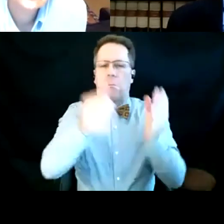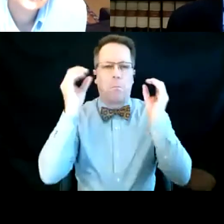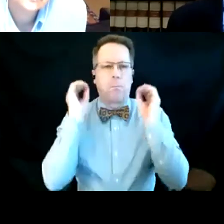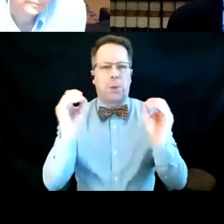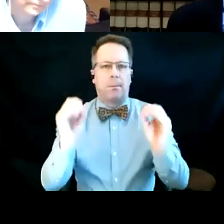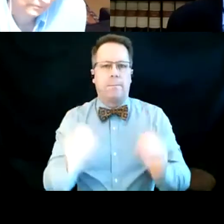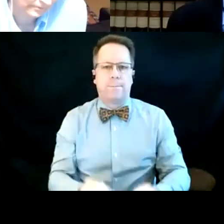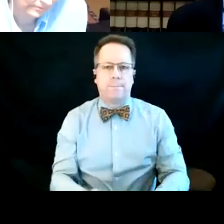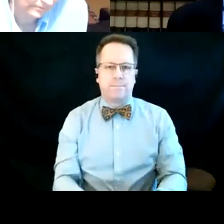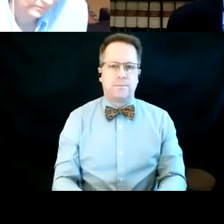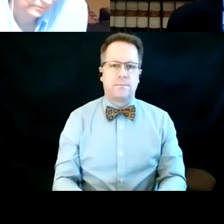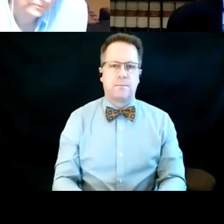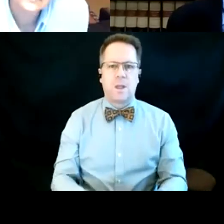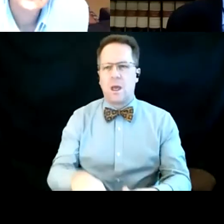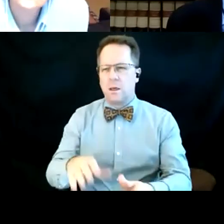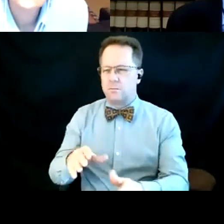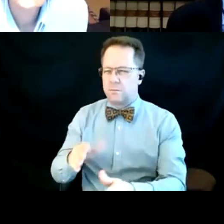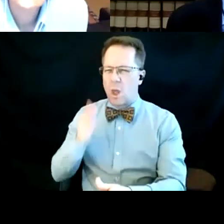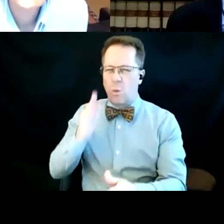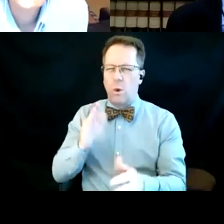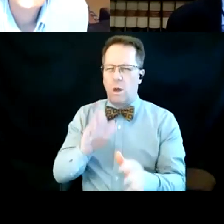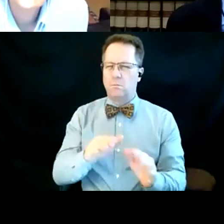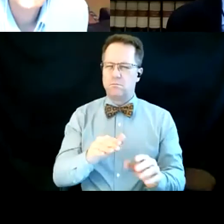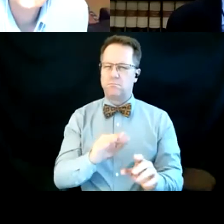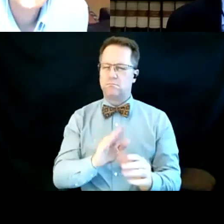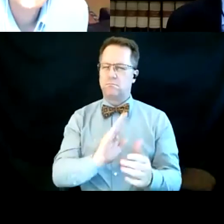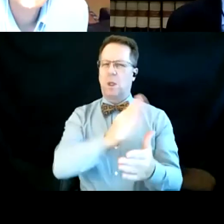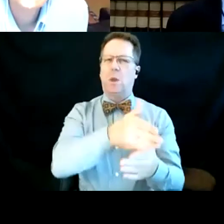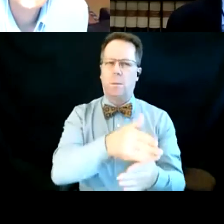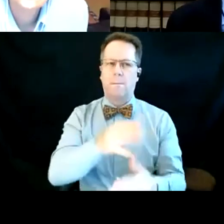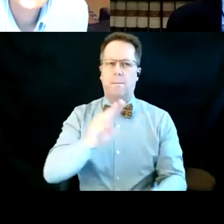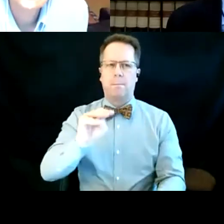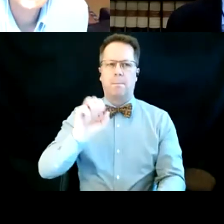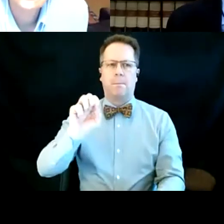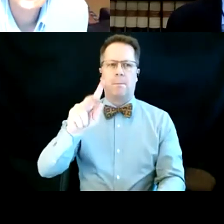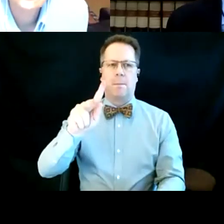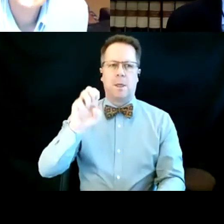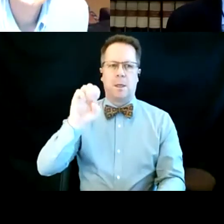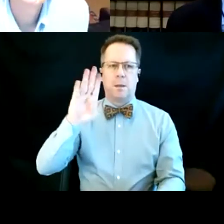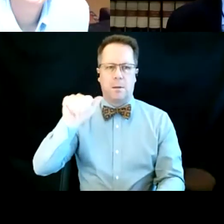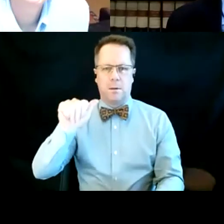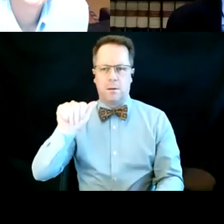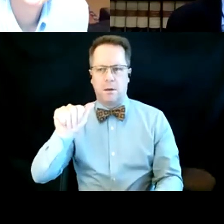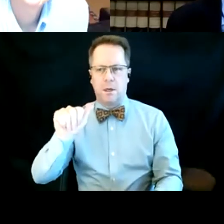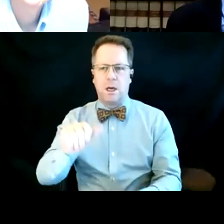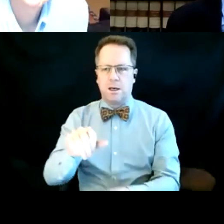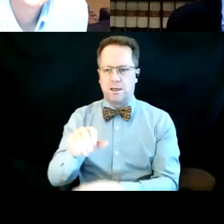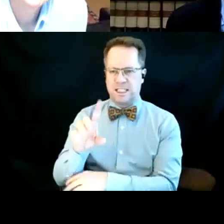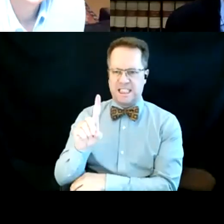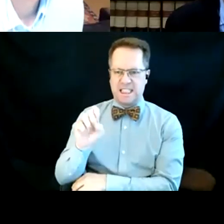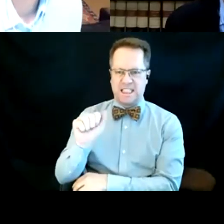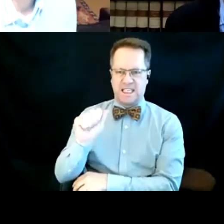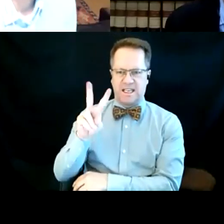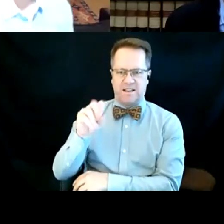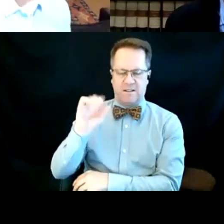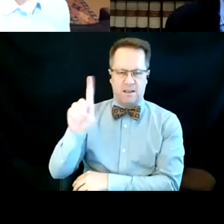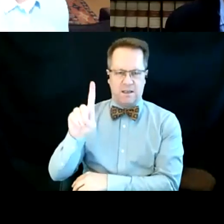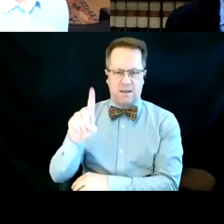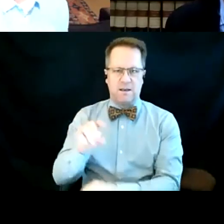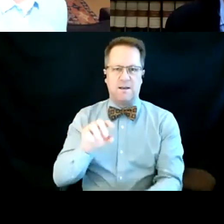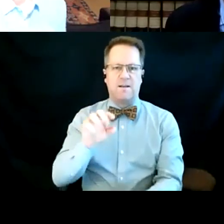I'm going to preempt Makiba because I see a question from David Fidenki, our old colleague,